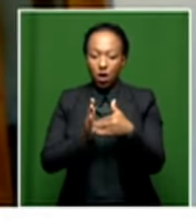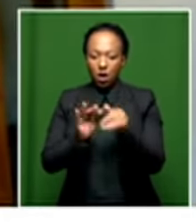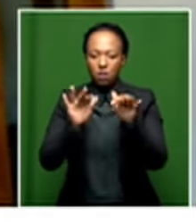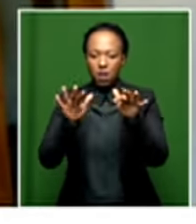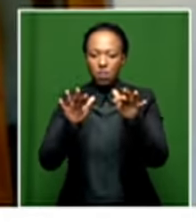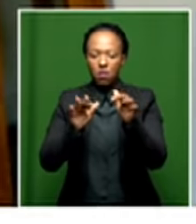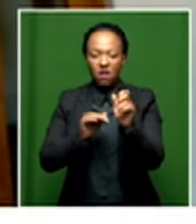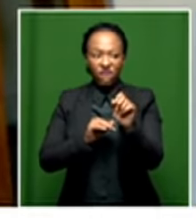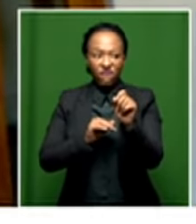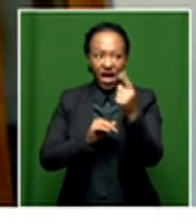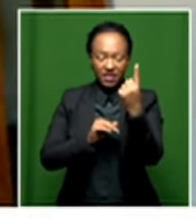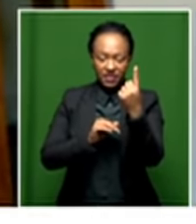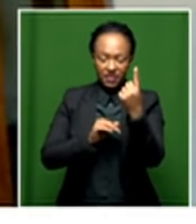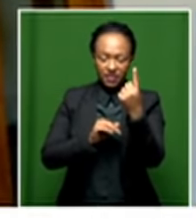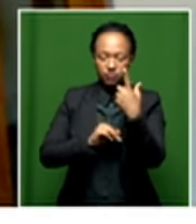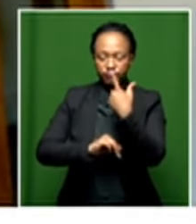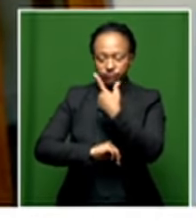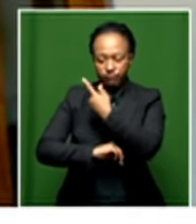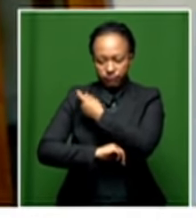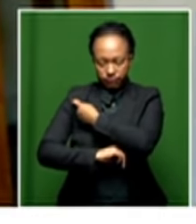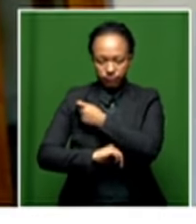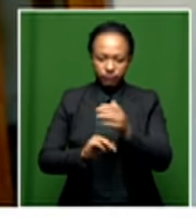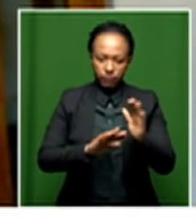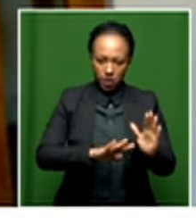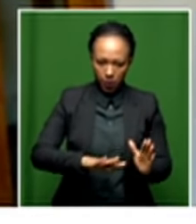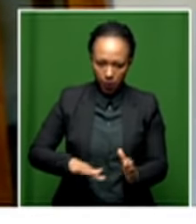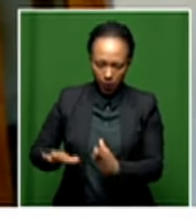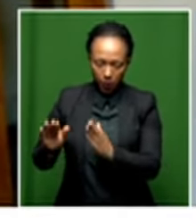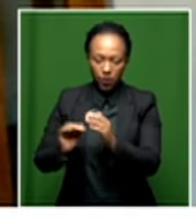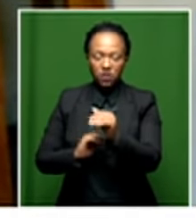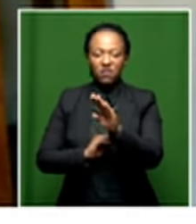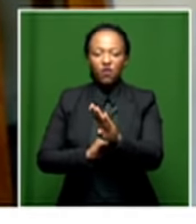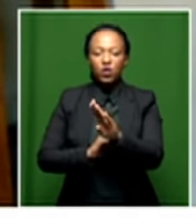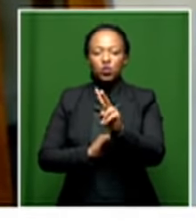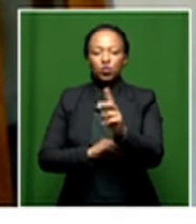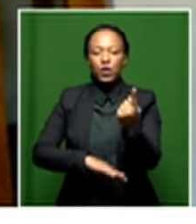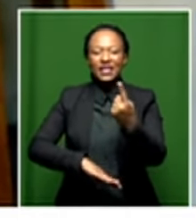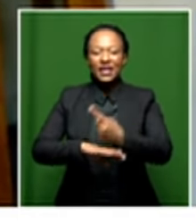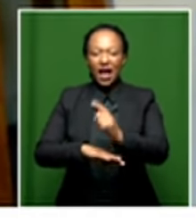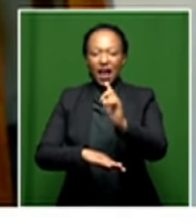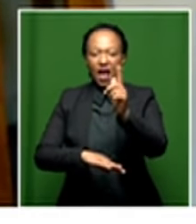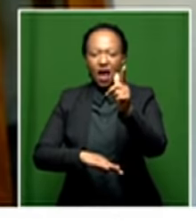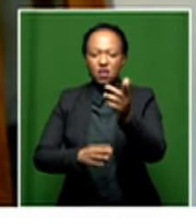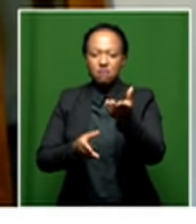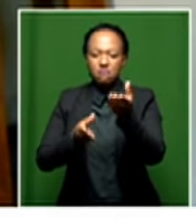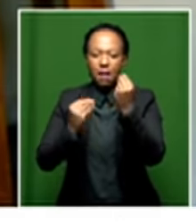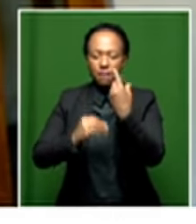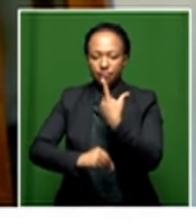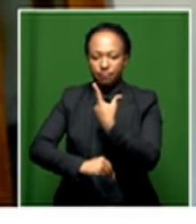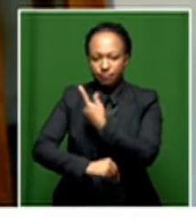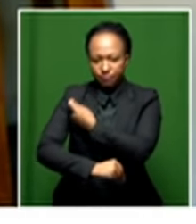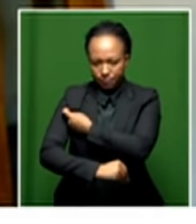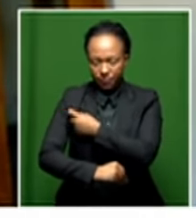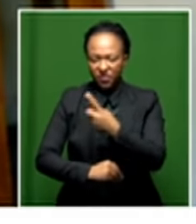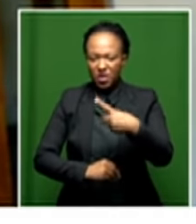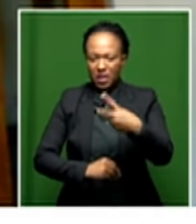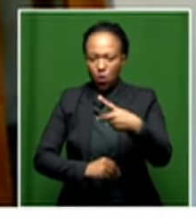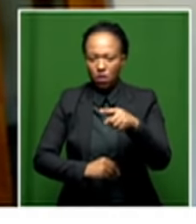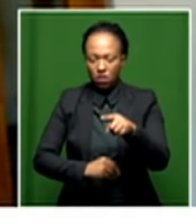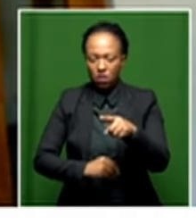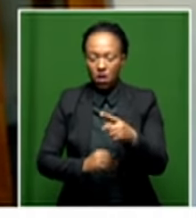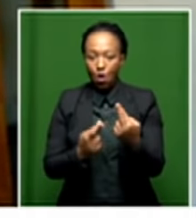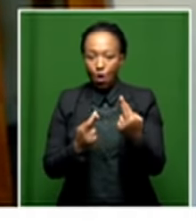dose, trying to then get them 42 days later for the second dose, and hopefully we will get